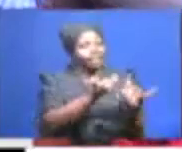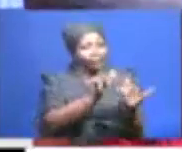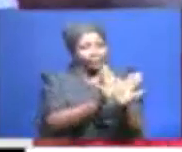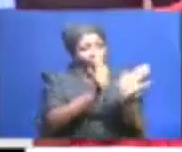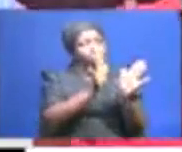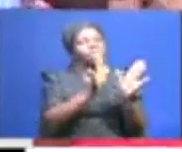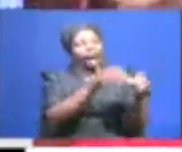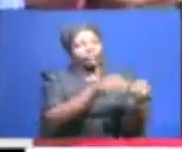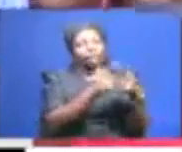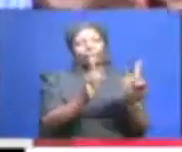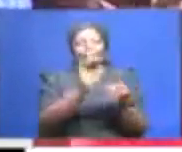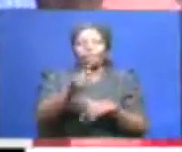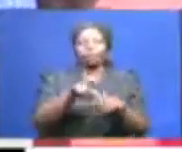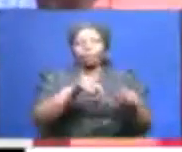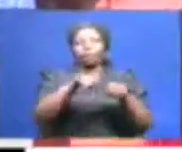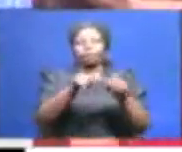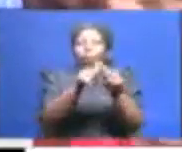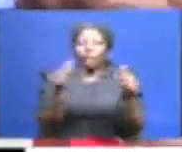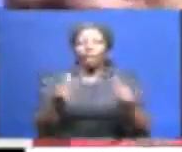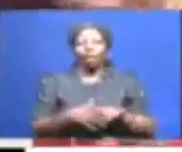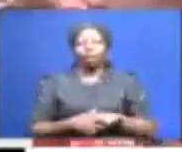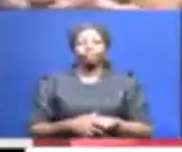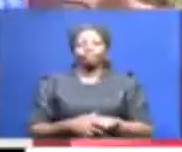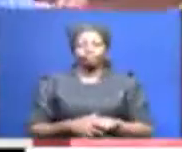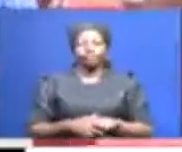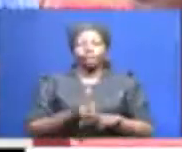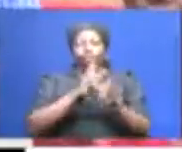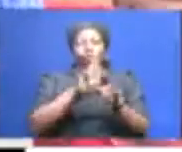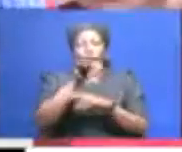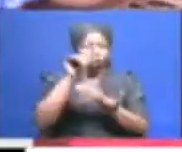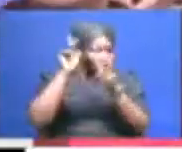Reporting for the Legends Edition from Malava constituency, Kakamega County, I am Wycliffe Oketch.